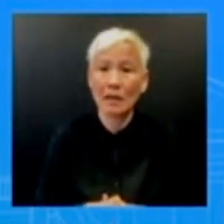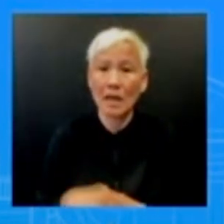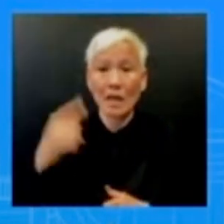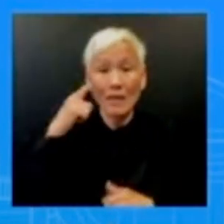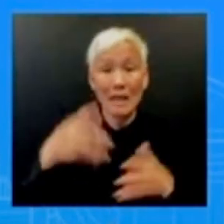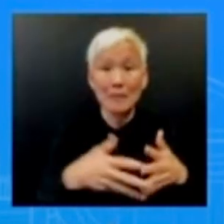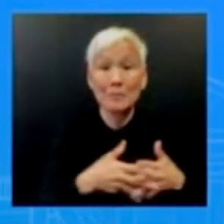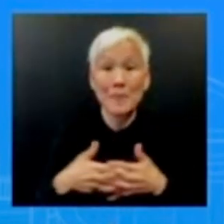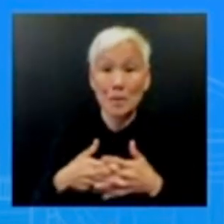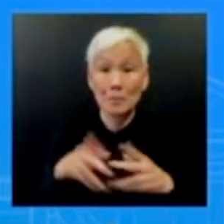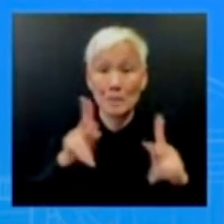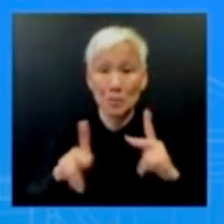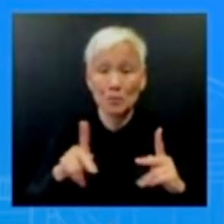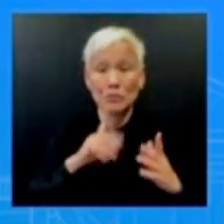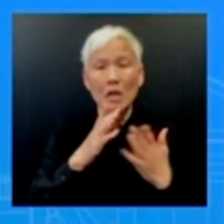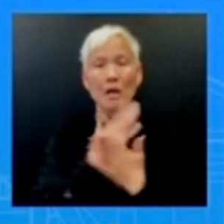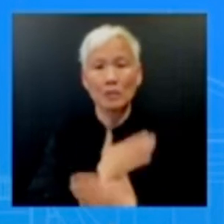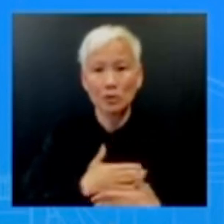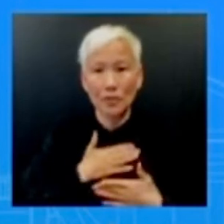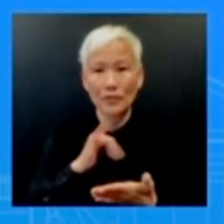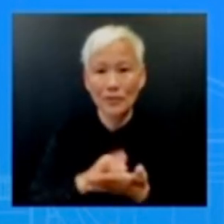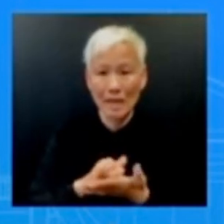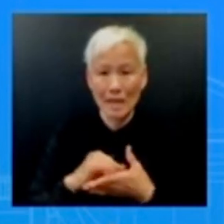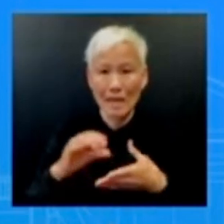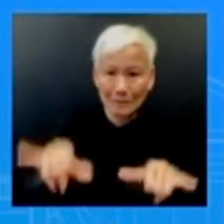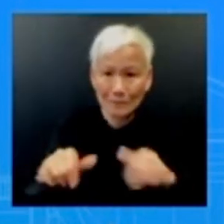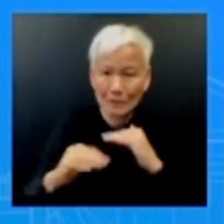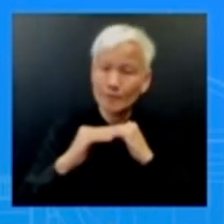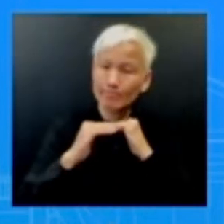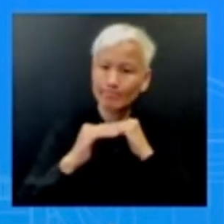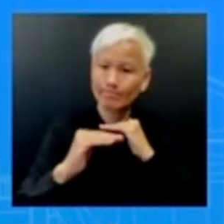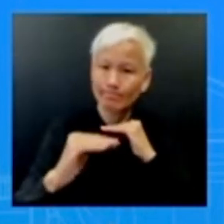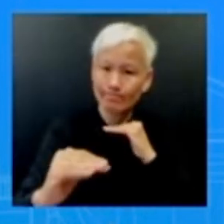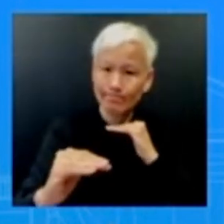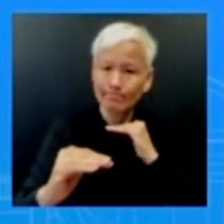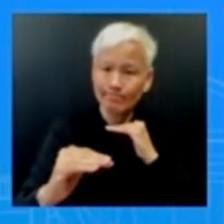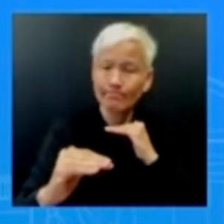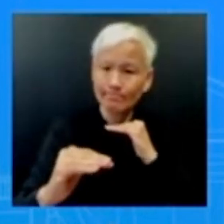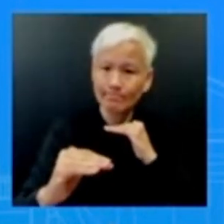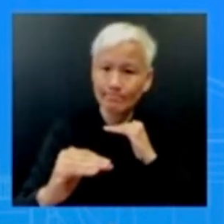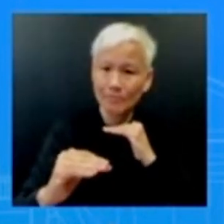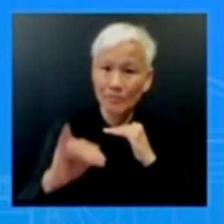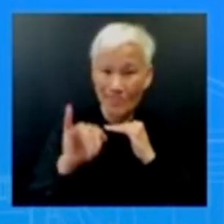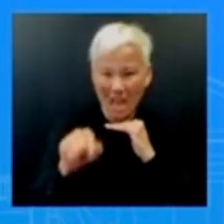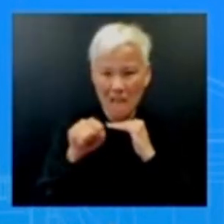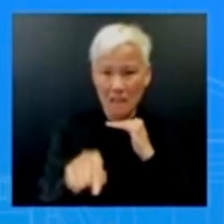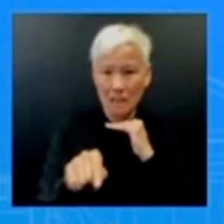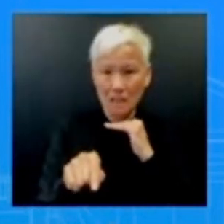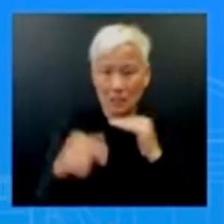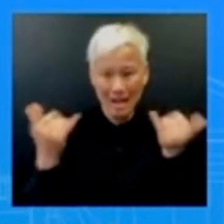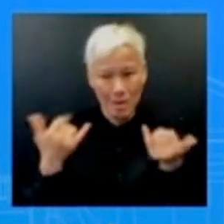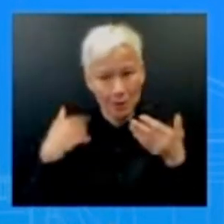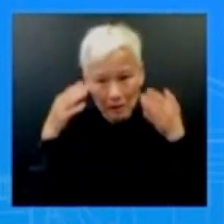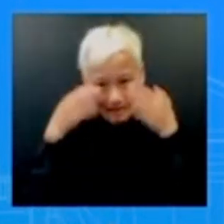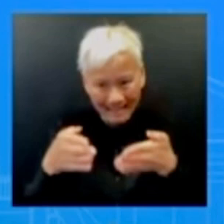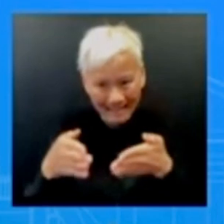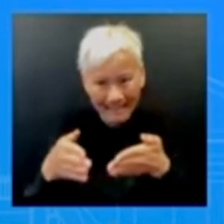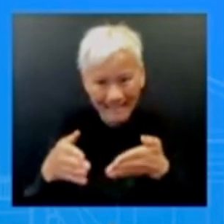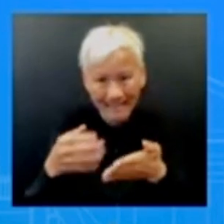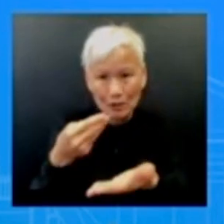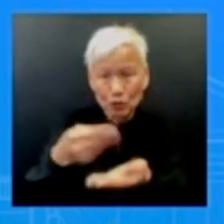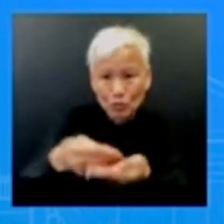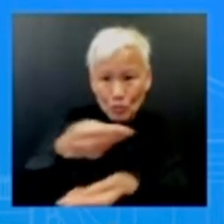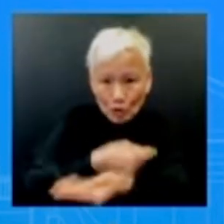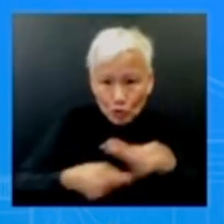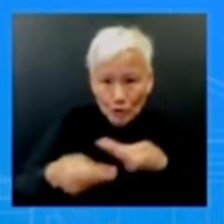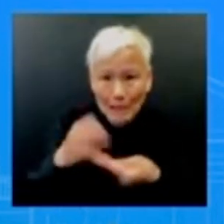because that is an important message to send to all of them who are watching. But as you, that is the focus of Treasury and the bank regulators. And as